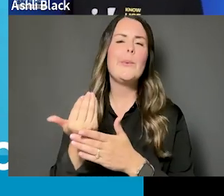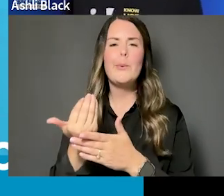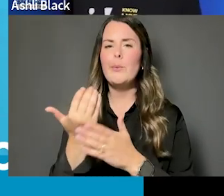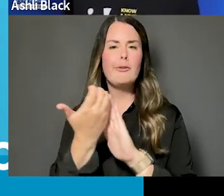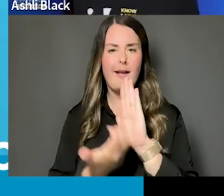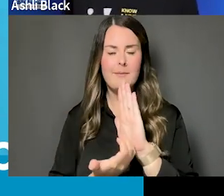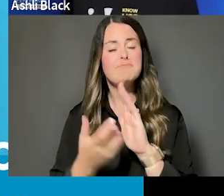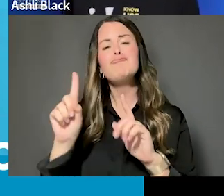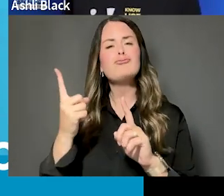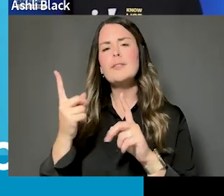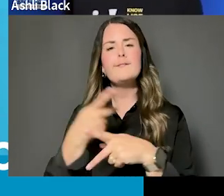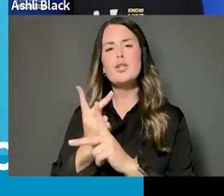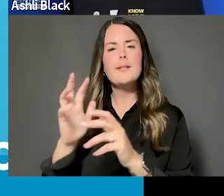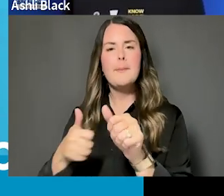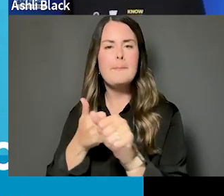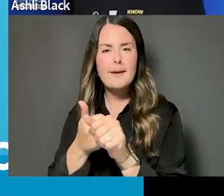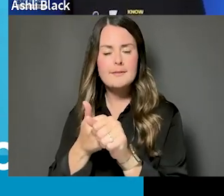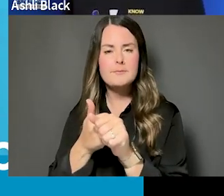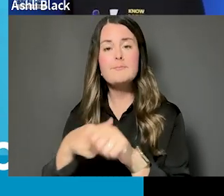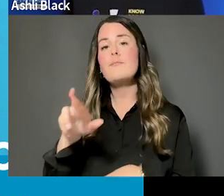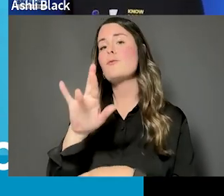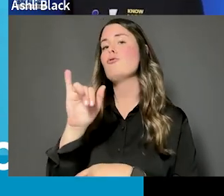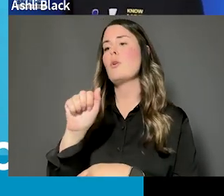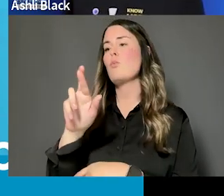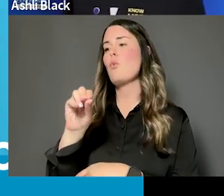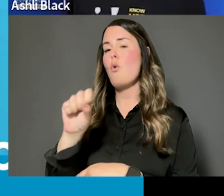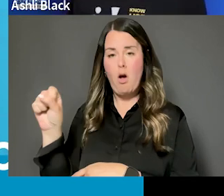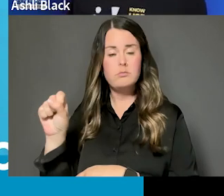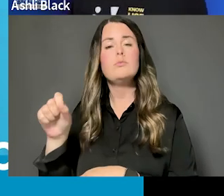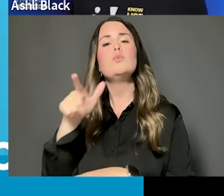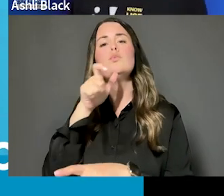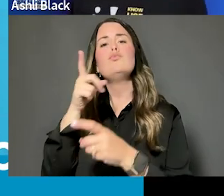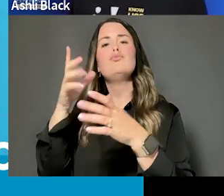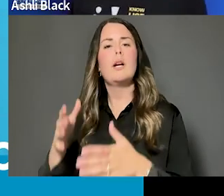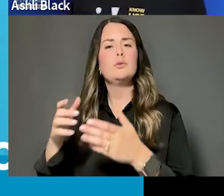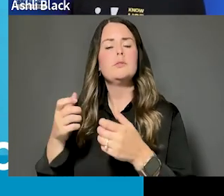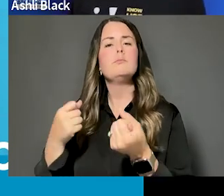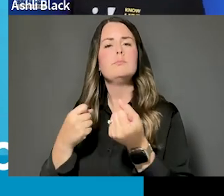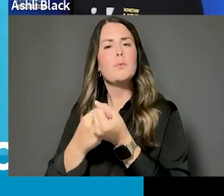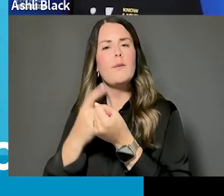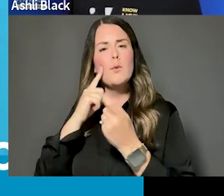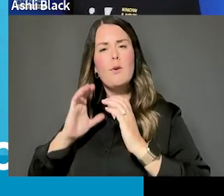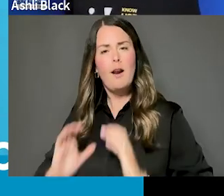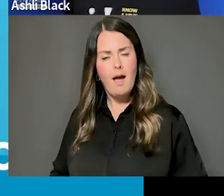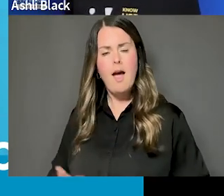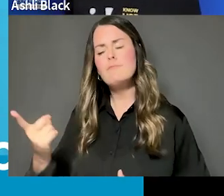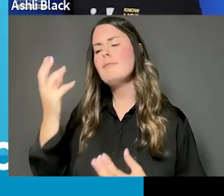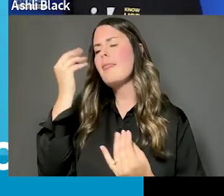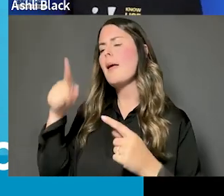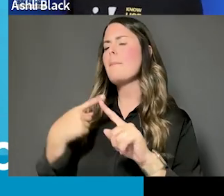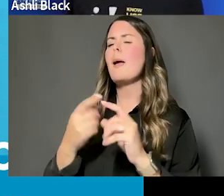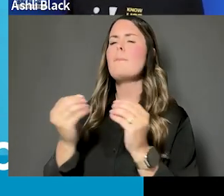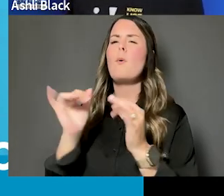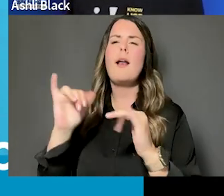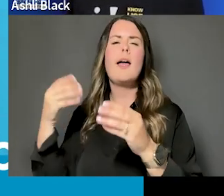not a brand new curriculum. It's a version update. Ray Ross, our Director of Client Support, tells educators to think of it more